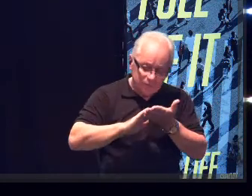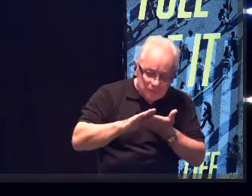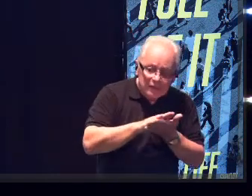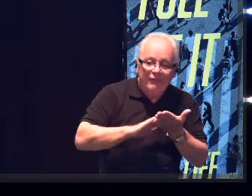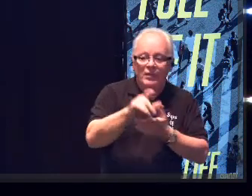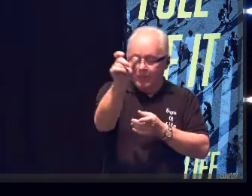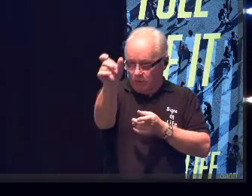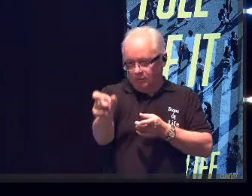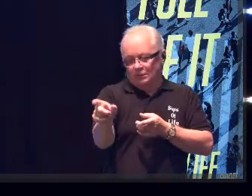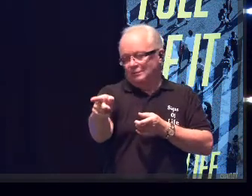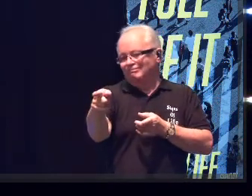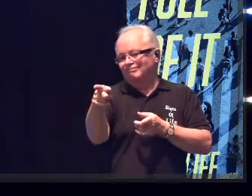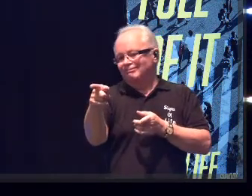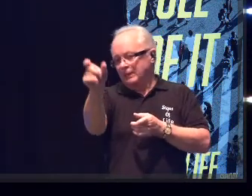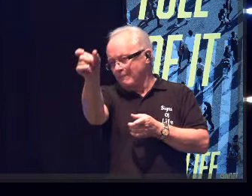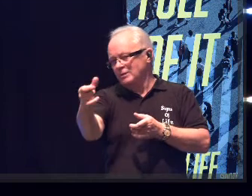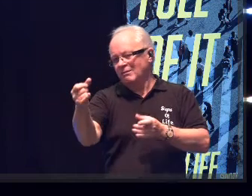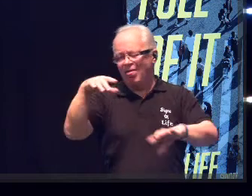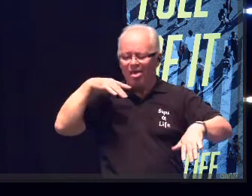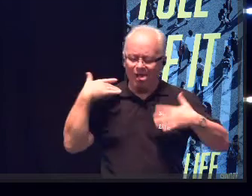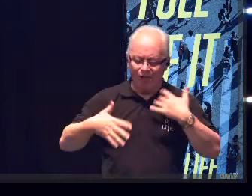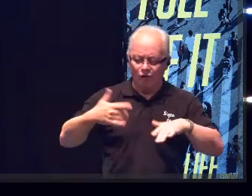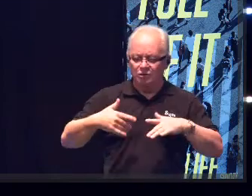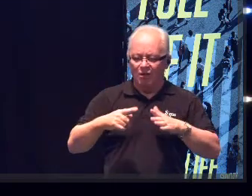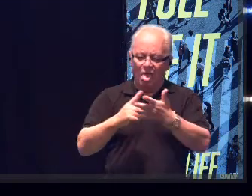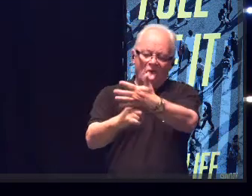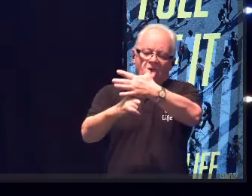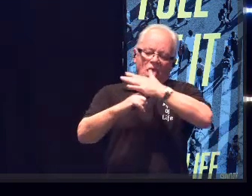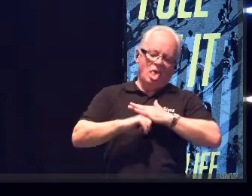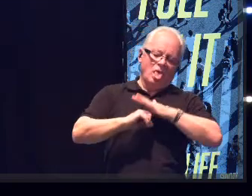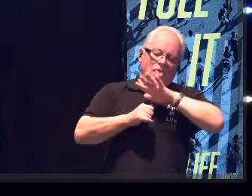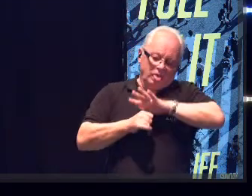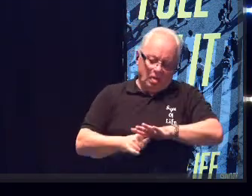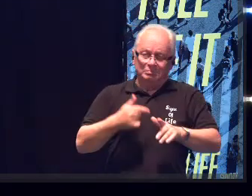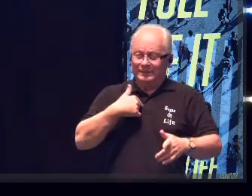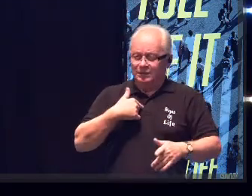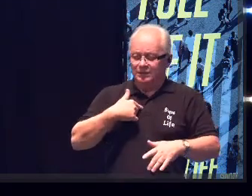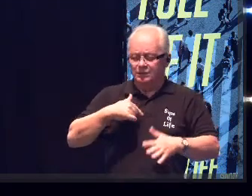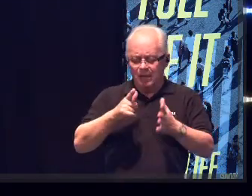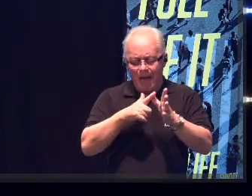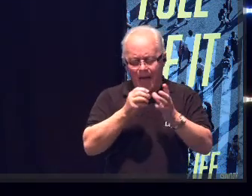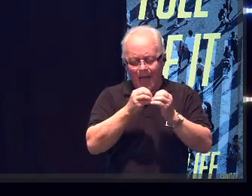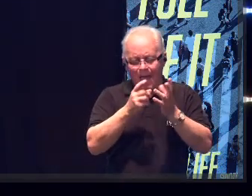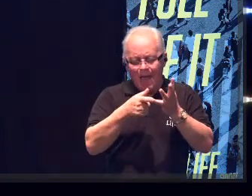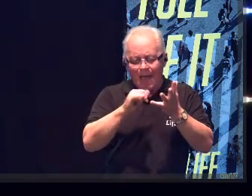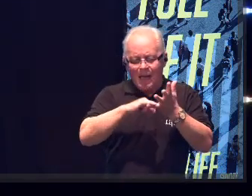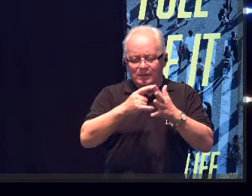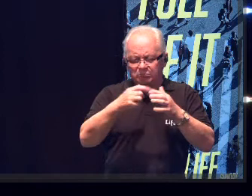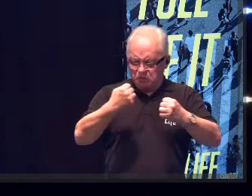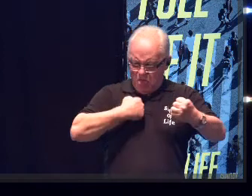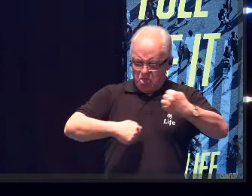Forgiving somebody who has hurt or betrayed or abused you